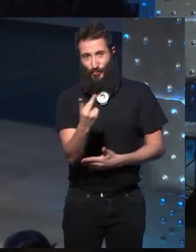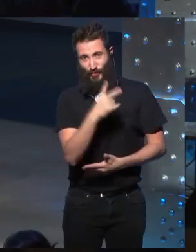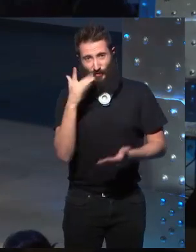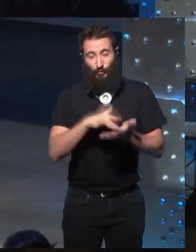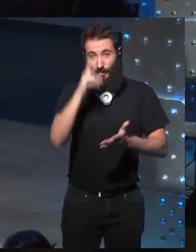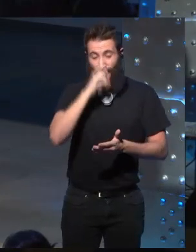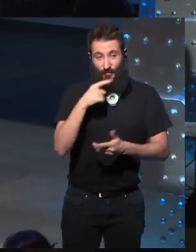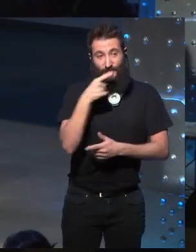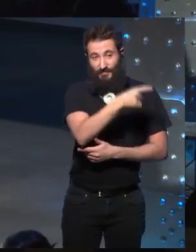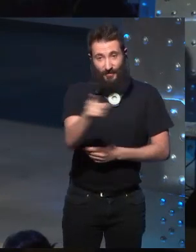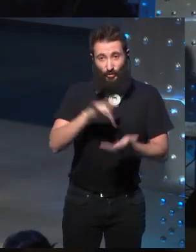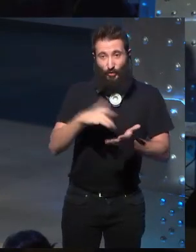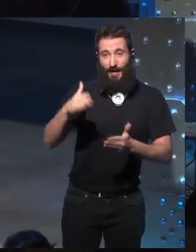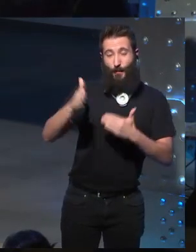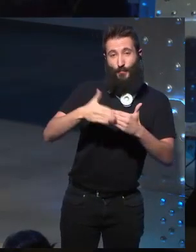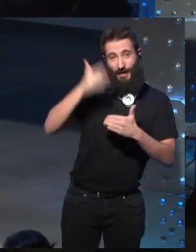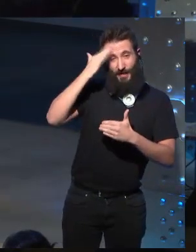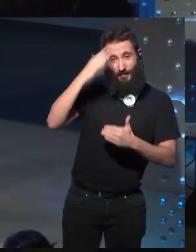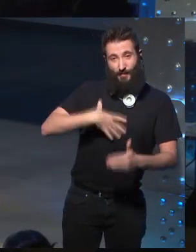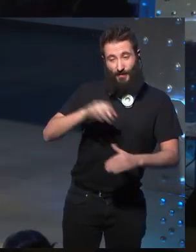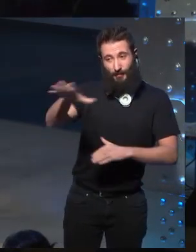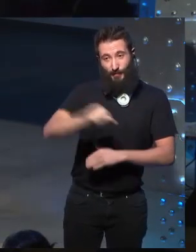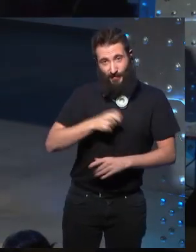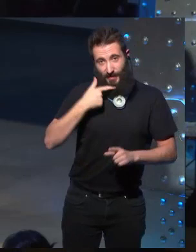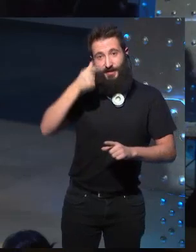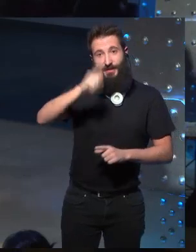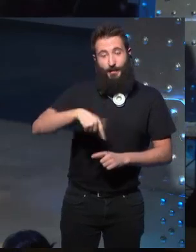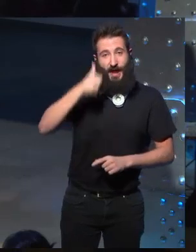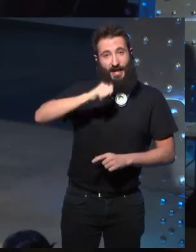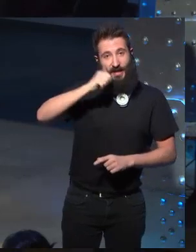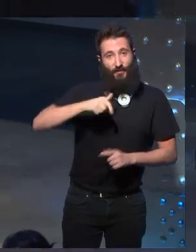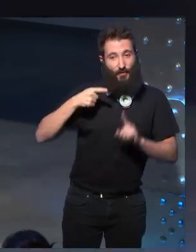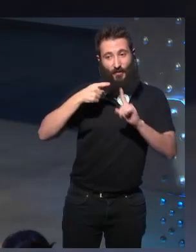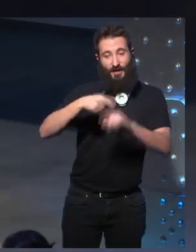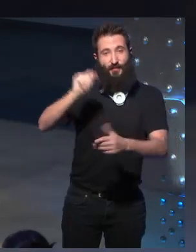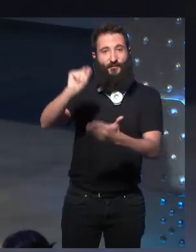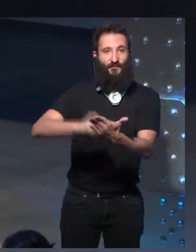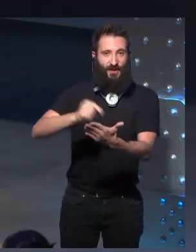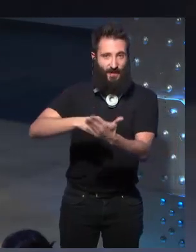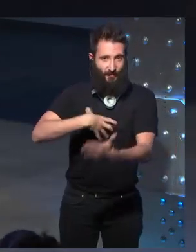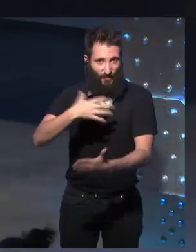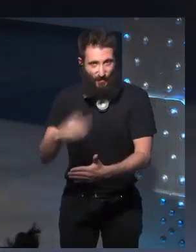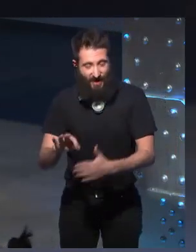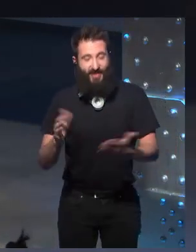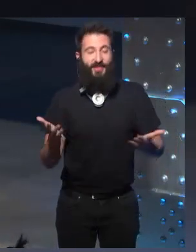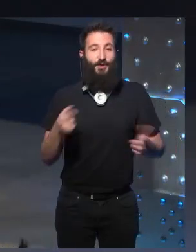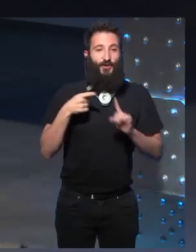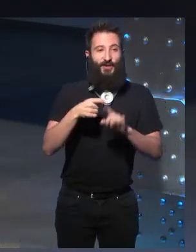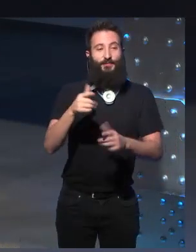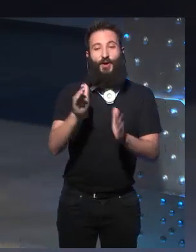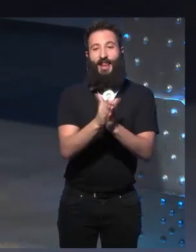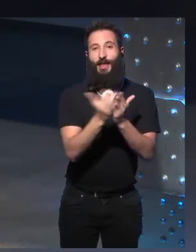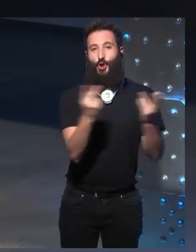these fantastic books, which you can get in the vestibule and the hallway. So you don't miss the opportunity of